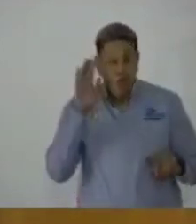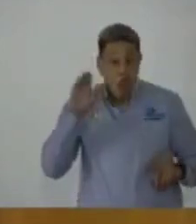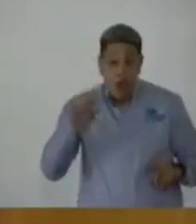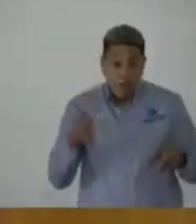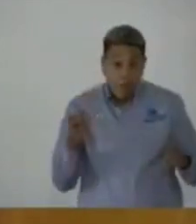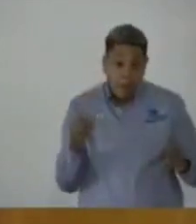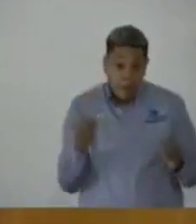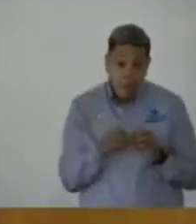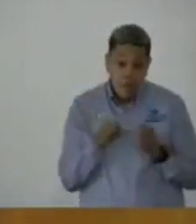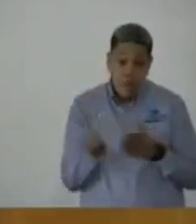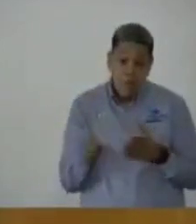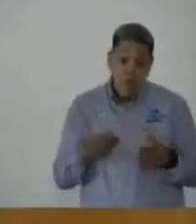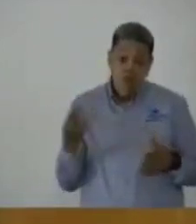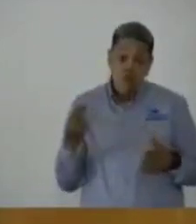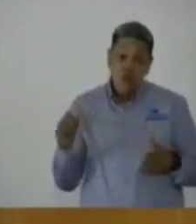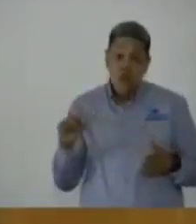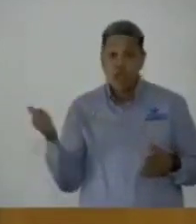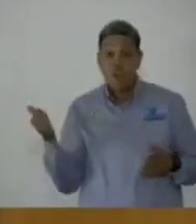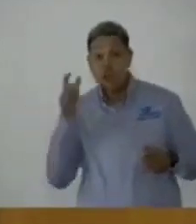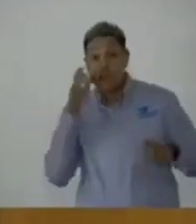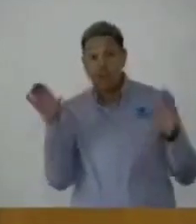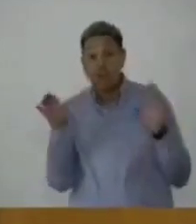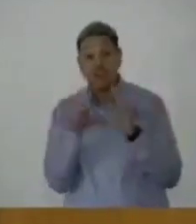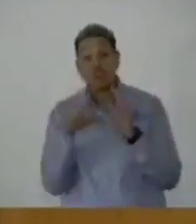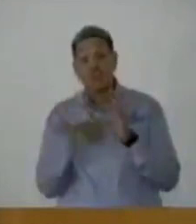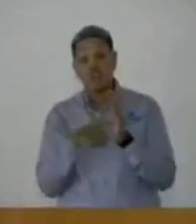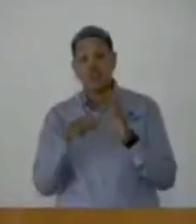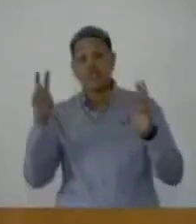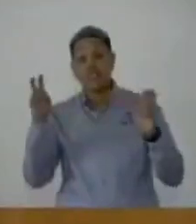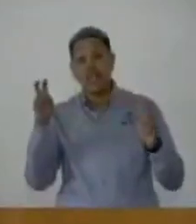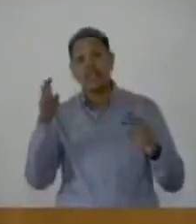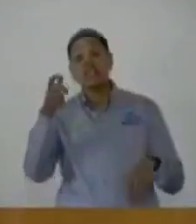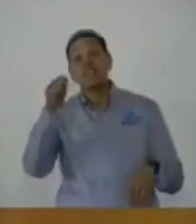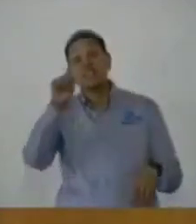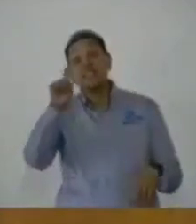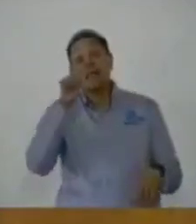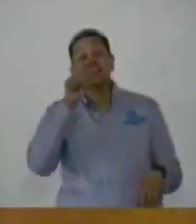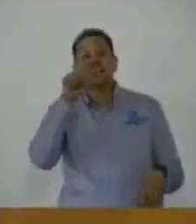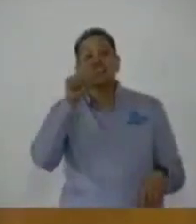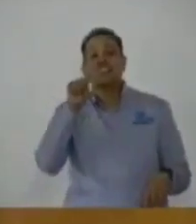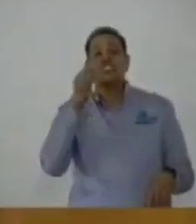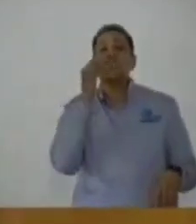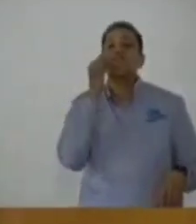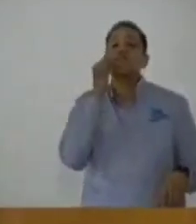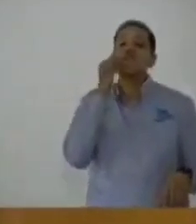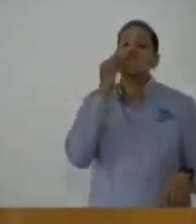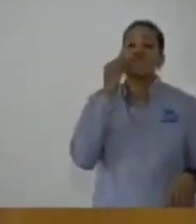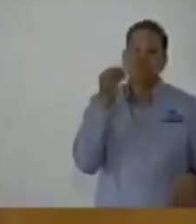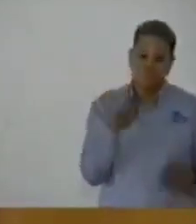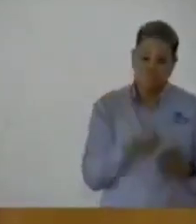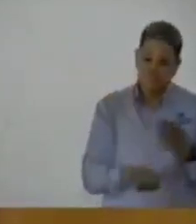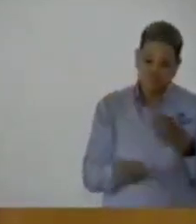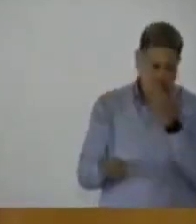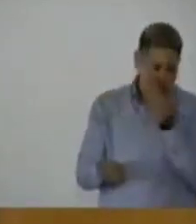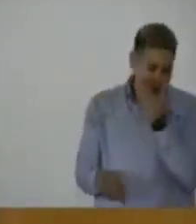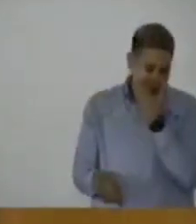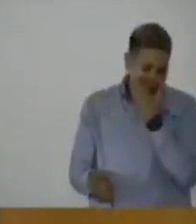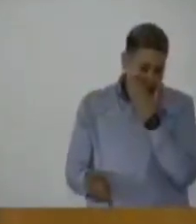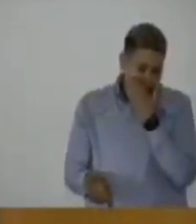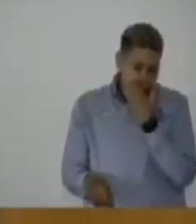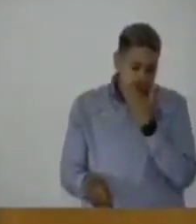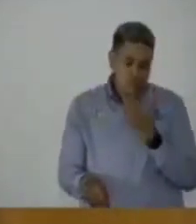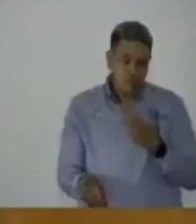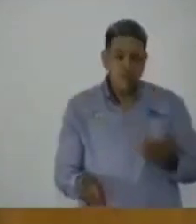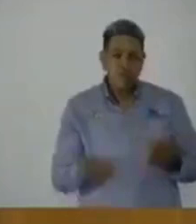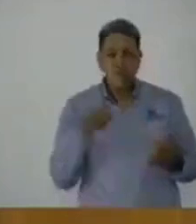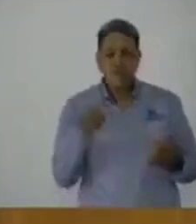salary. So I'm going to now use another bracket of taxes, the biggest one, GCT, and I'm going to use food. No, I can't predict the students.